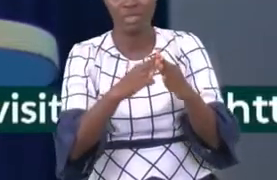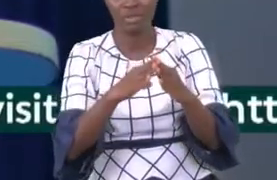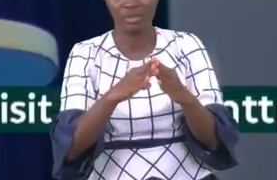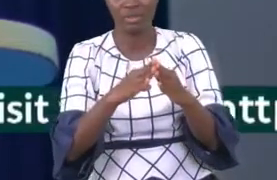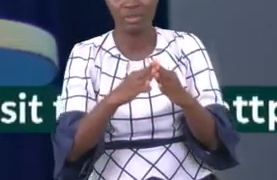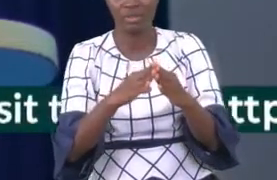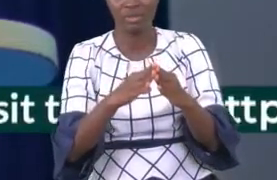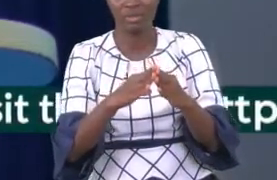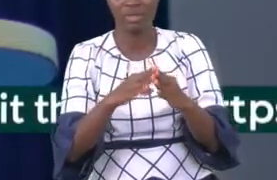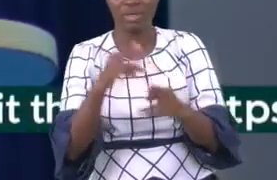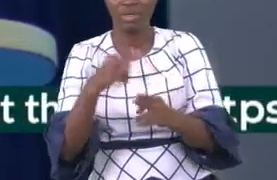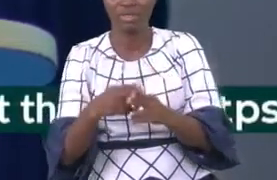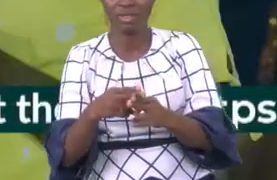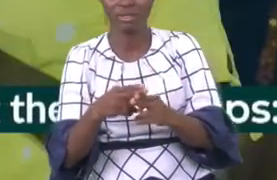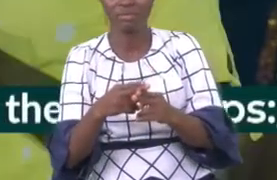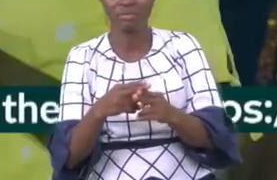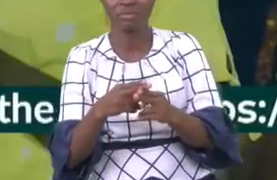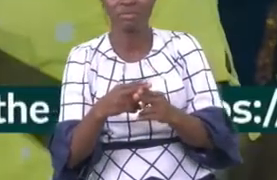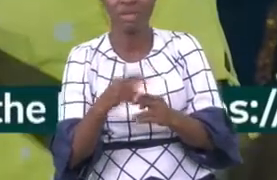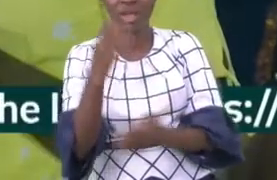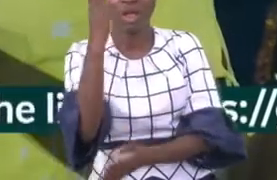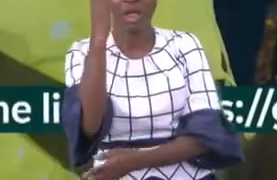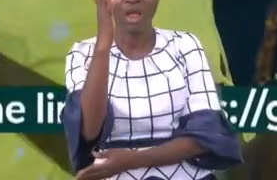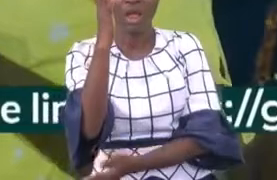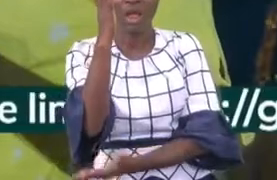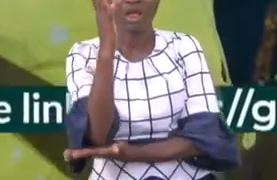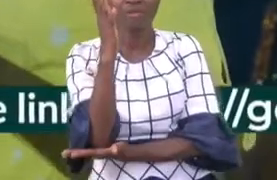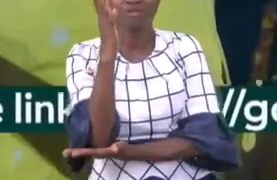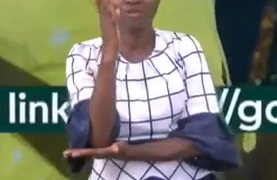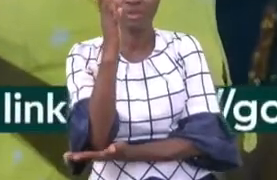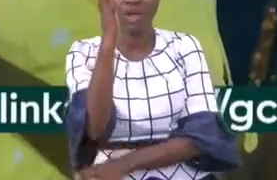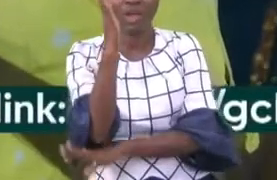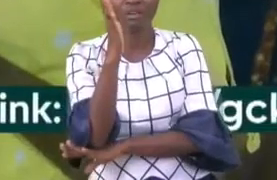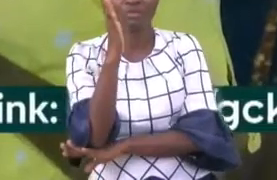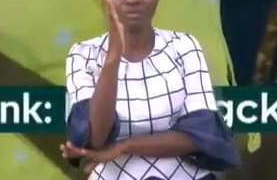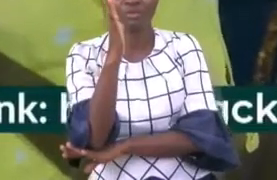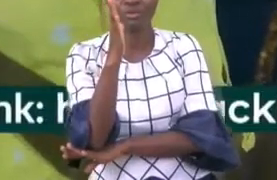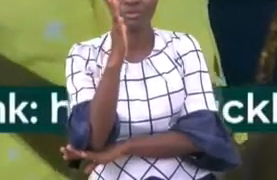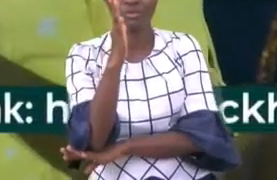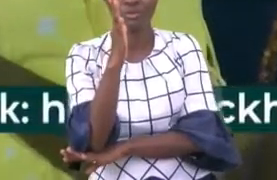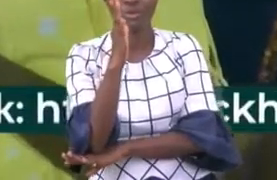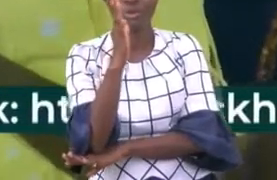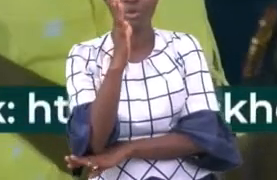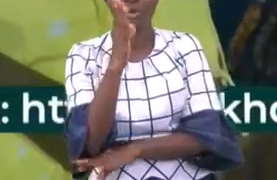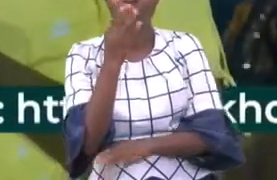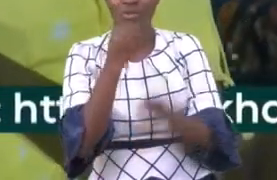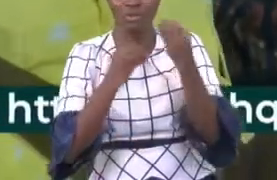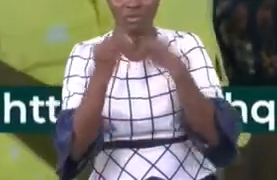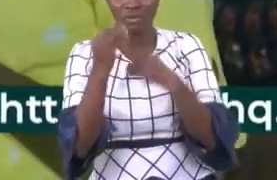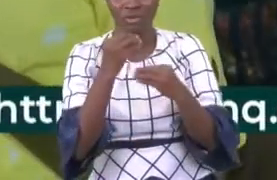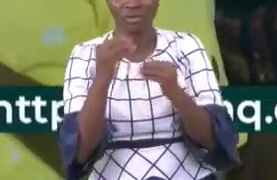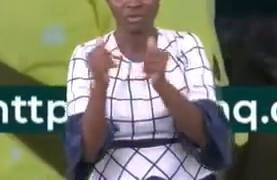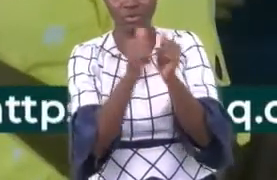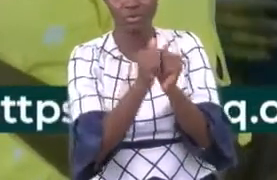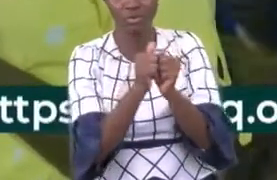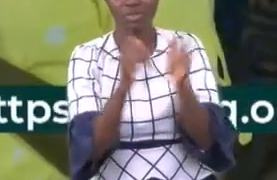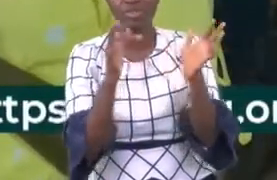For those who have given their lives to Christ, it's happening tomorrow live by 3